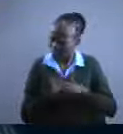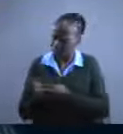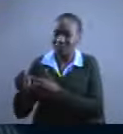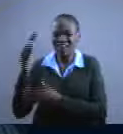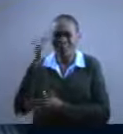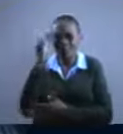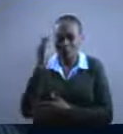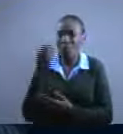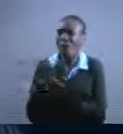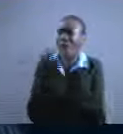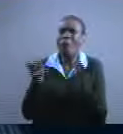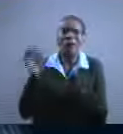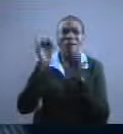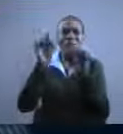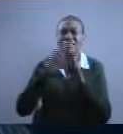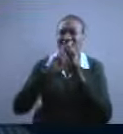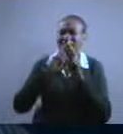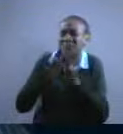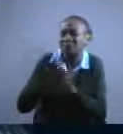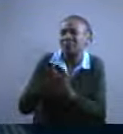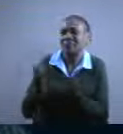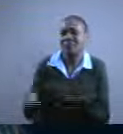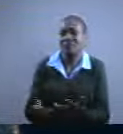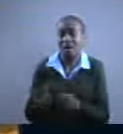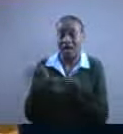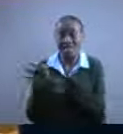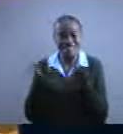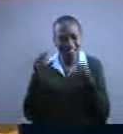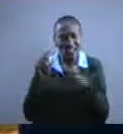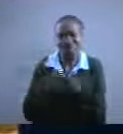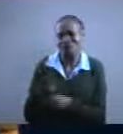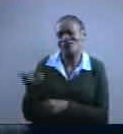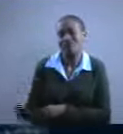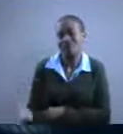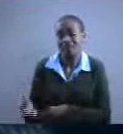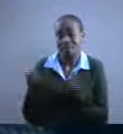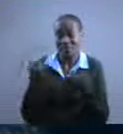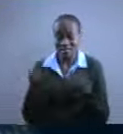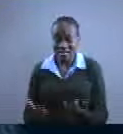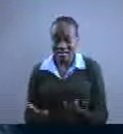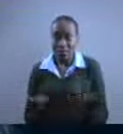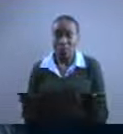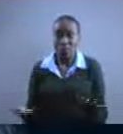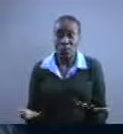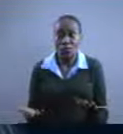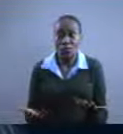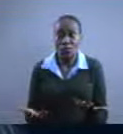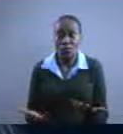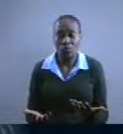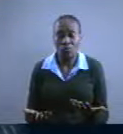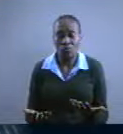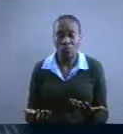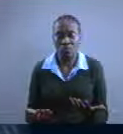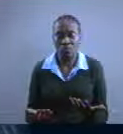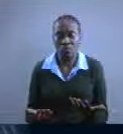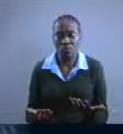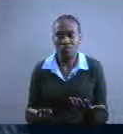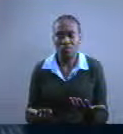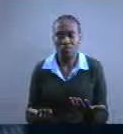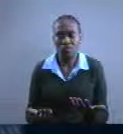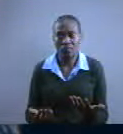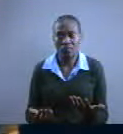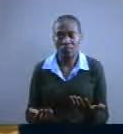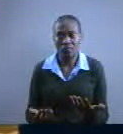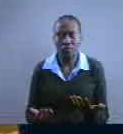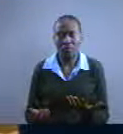ngaphandle manje uyayithwaxa elaphana ngaphandle. Anyway, people with disabilities are